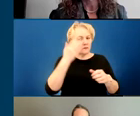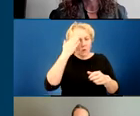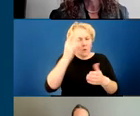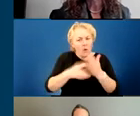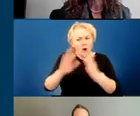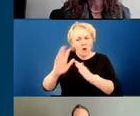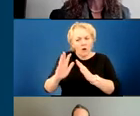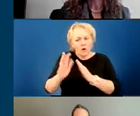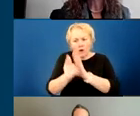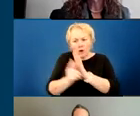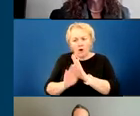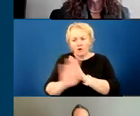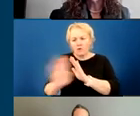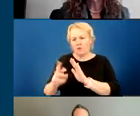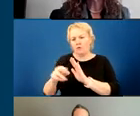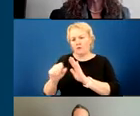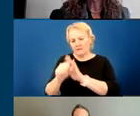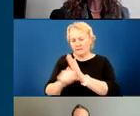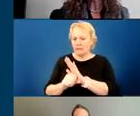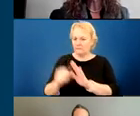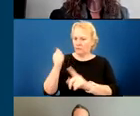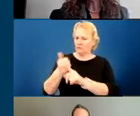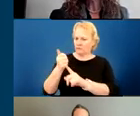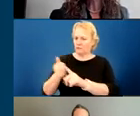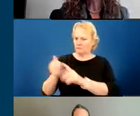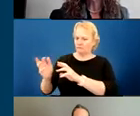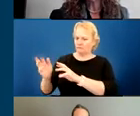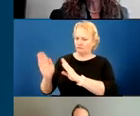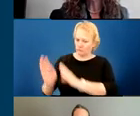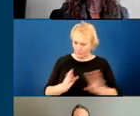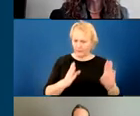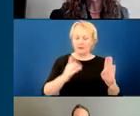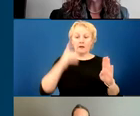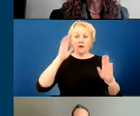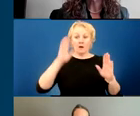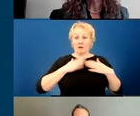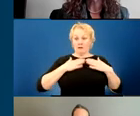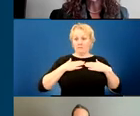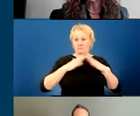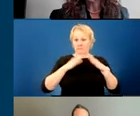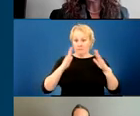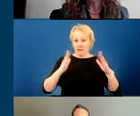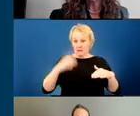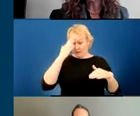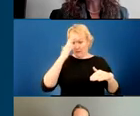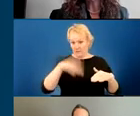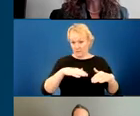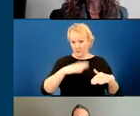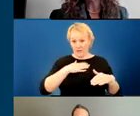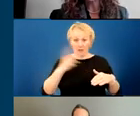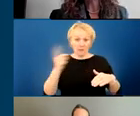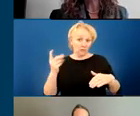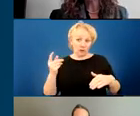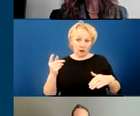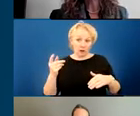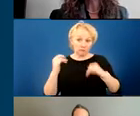state and so that you can be prepared. Because I know in my household, my dog